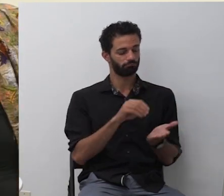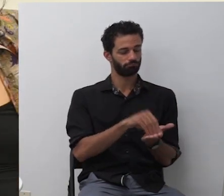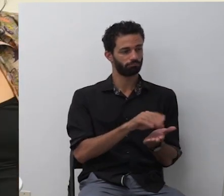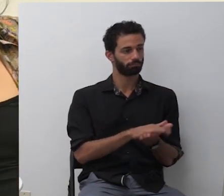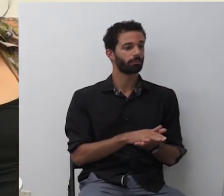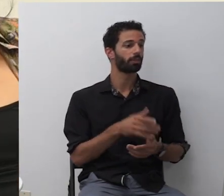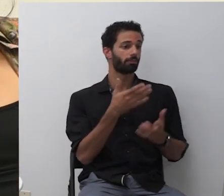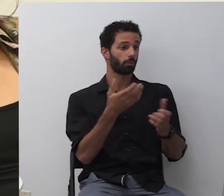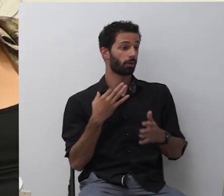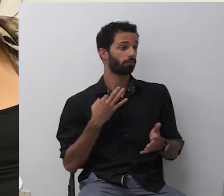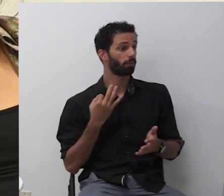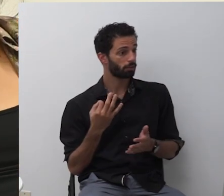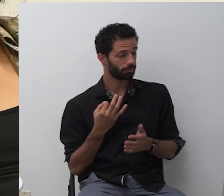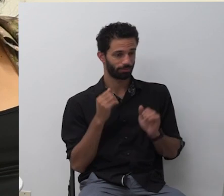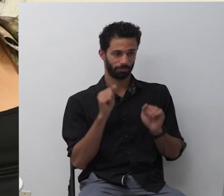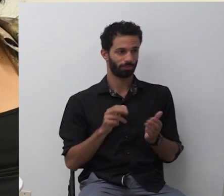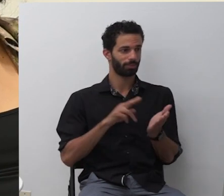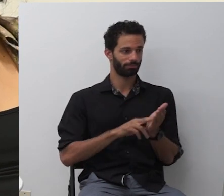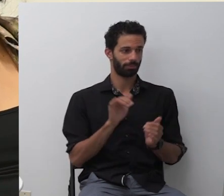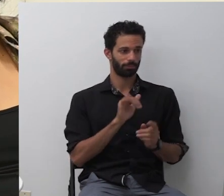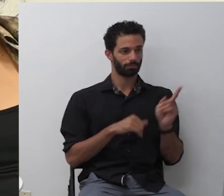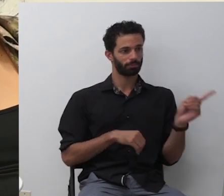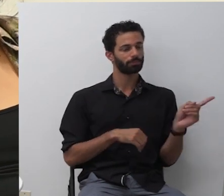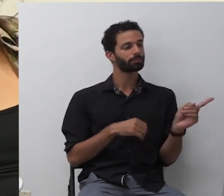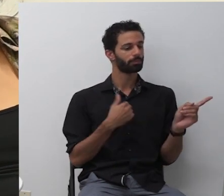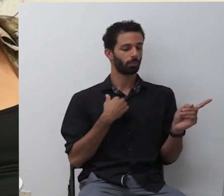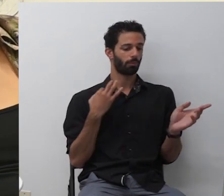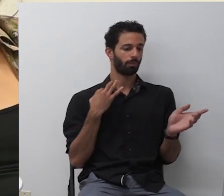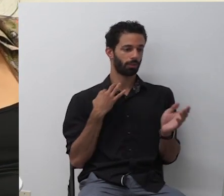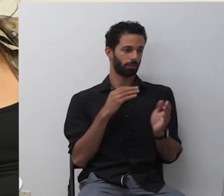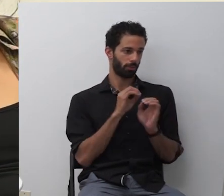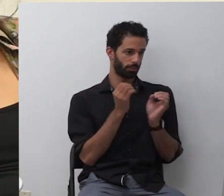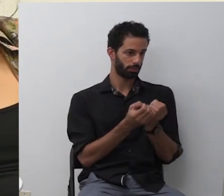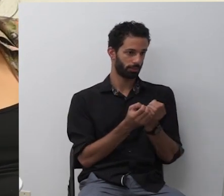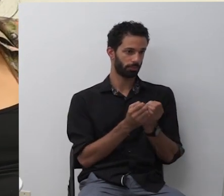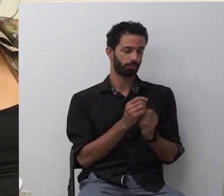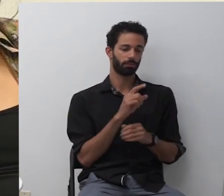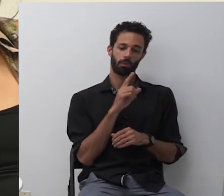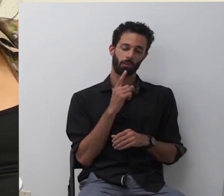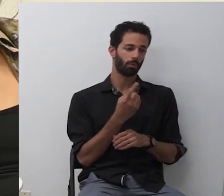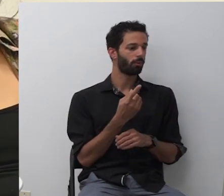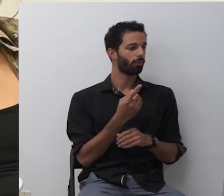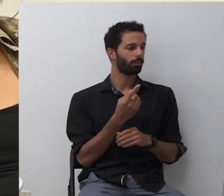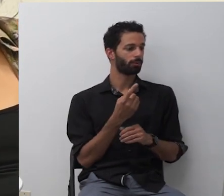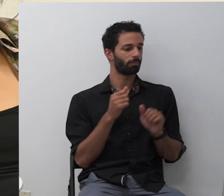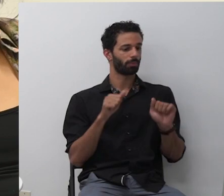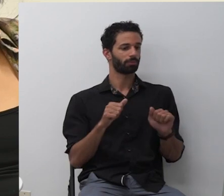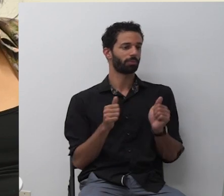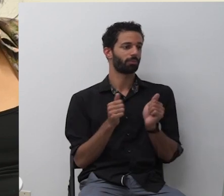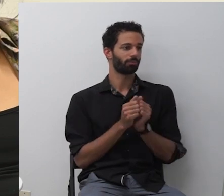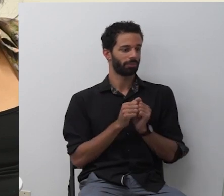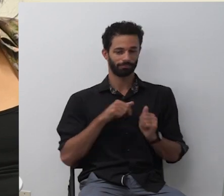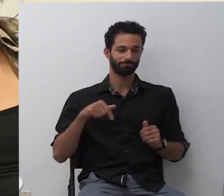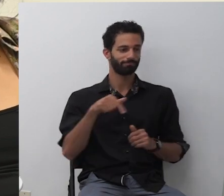volunteer, you can also sign up for that. We're a volunteer-run organization, so it's only through all of our